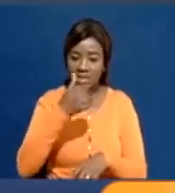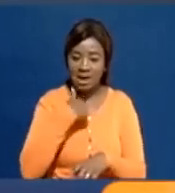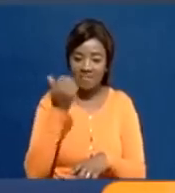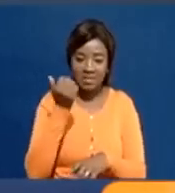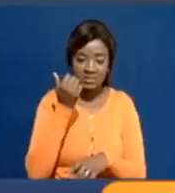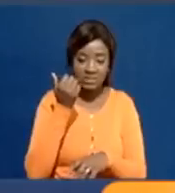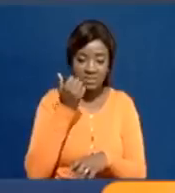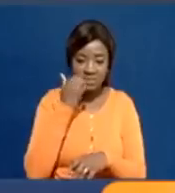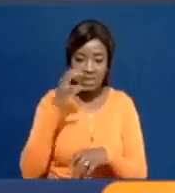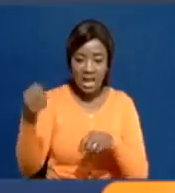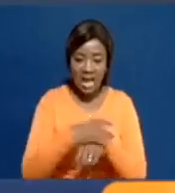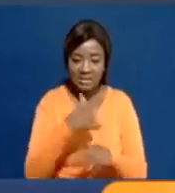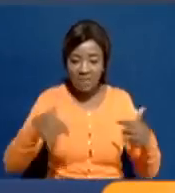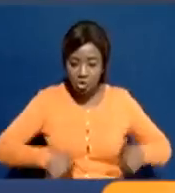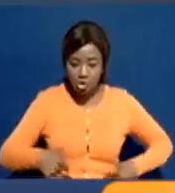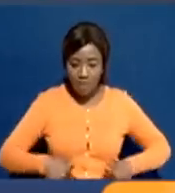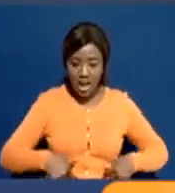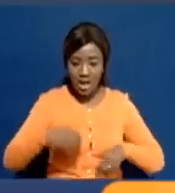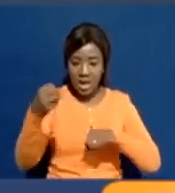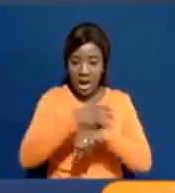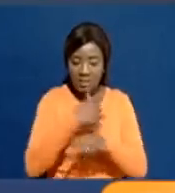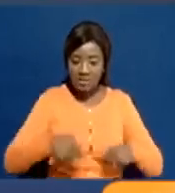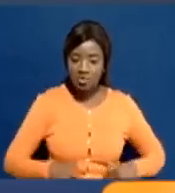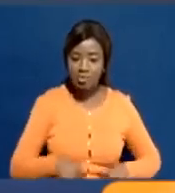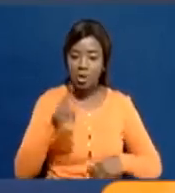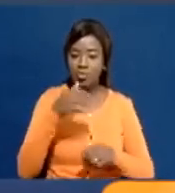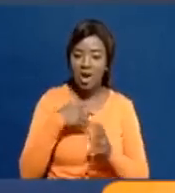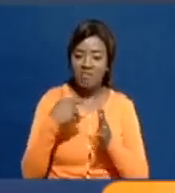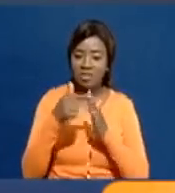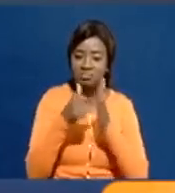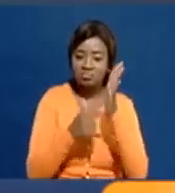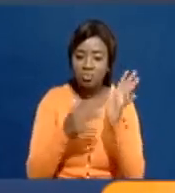that it was stomach cancer, what were some of the symptoms that you were experiencing?